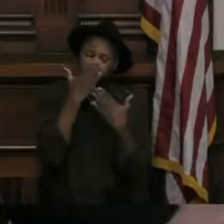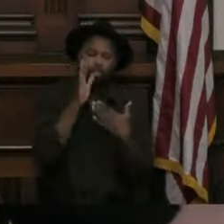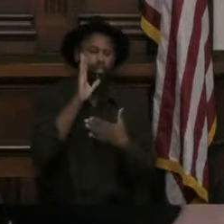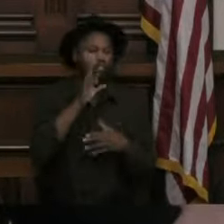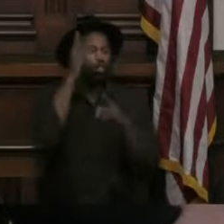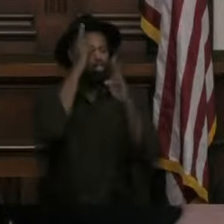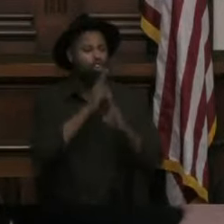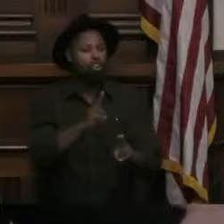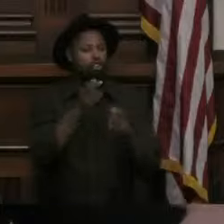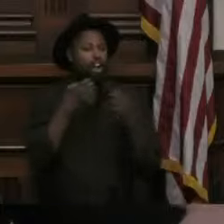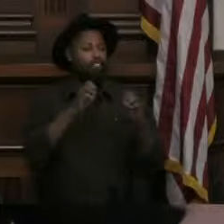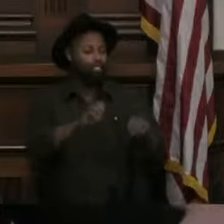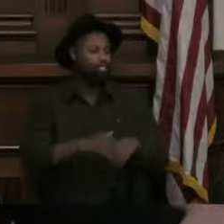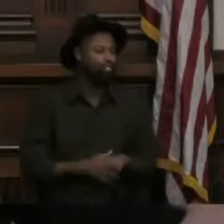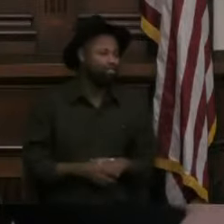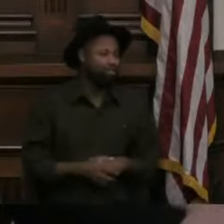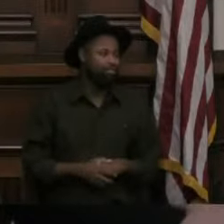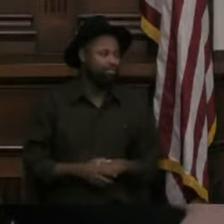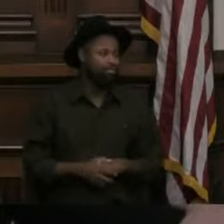heroic efforts.